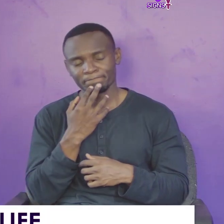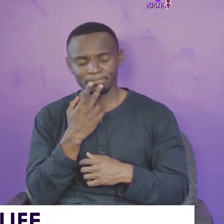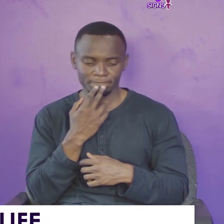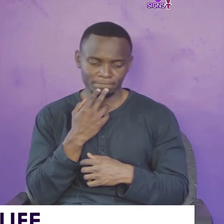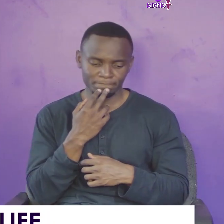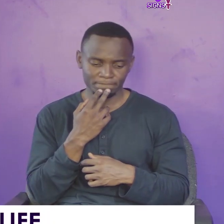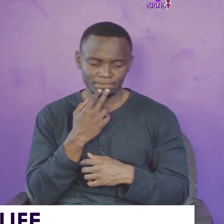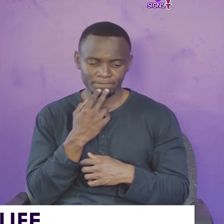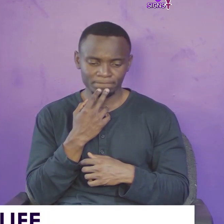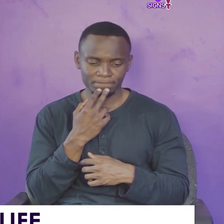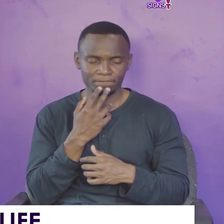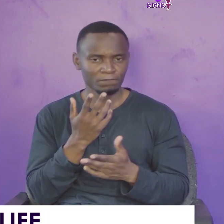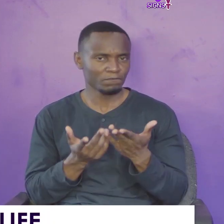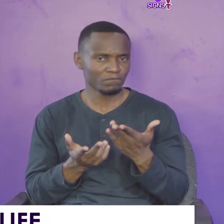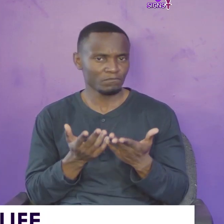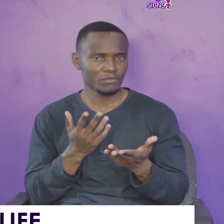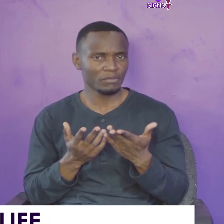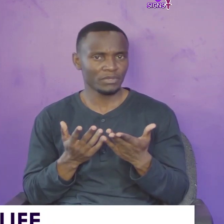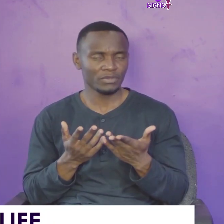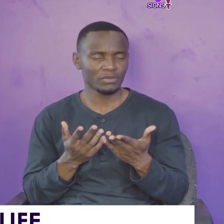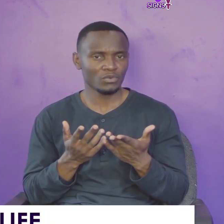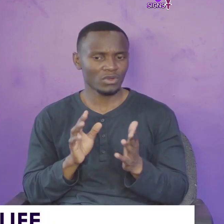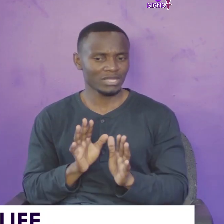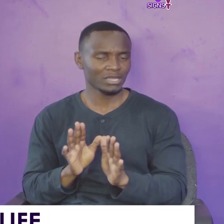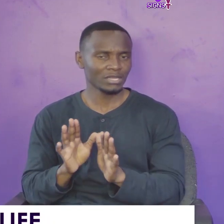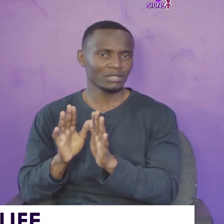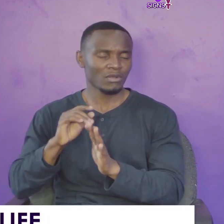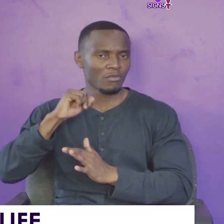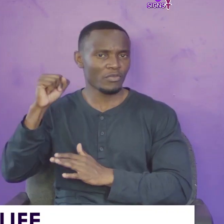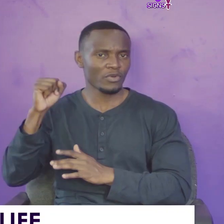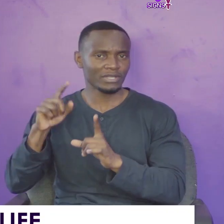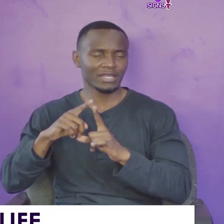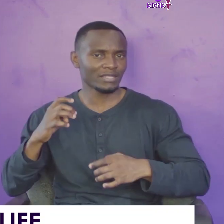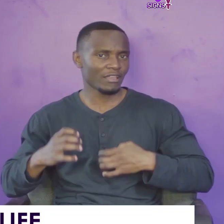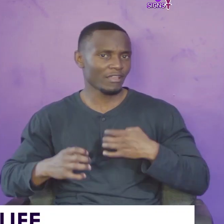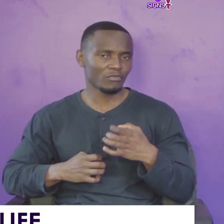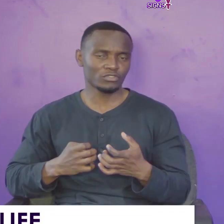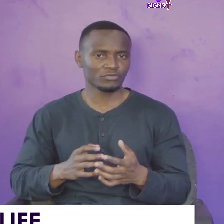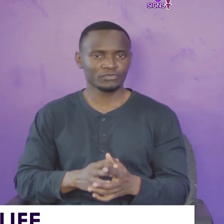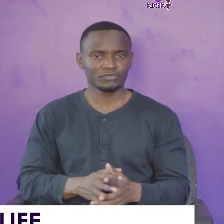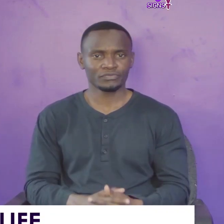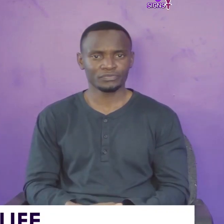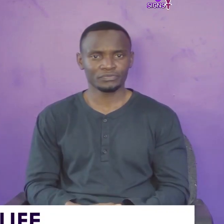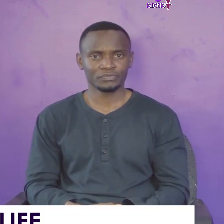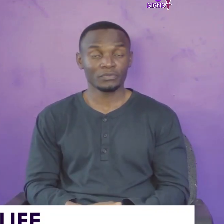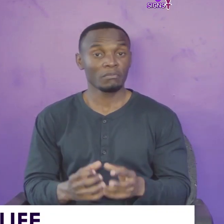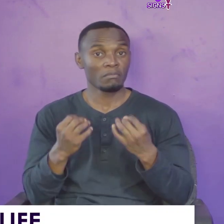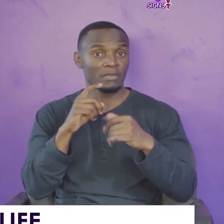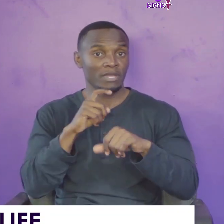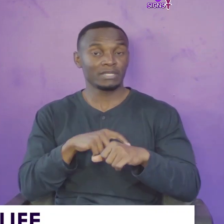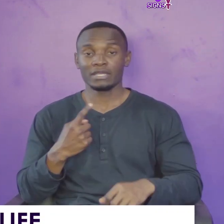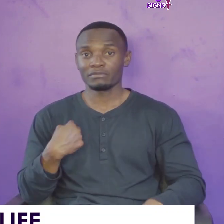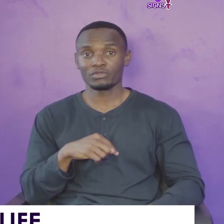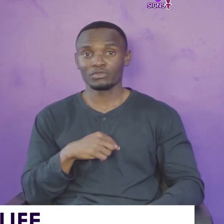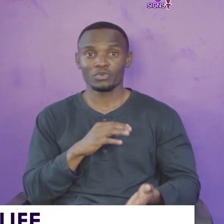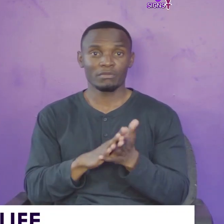play above it. You play above Yes, politics. emotion You play and, above yeah, emotion. politics, yes, Yeah. yes. Many times we get emotional while